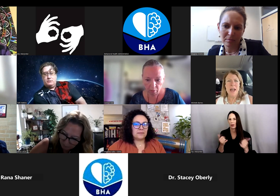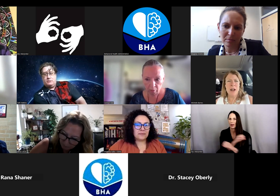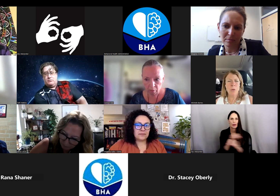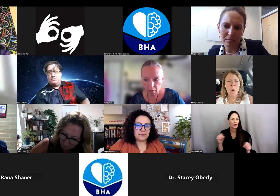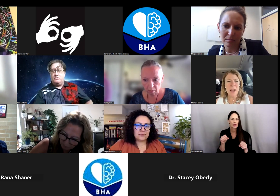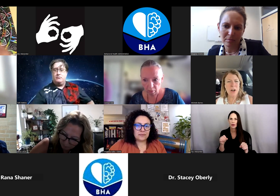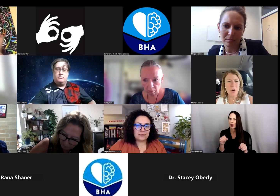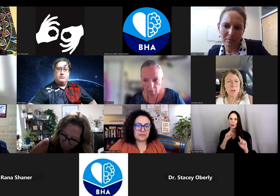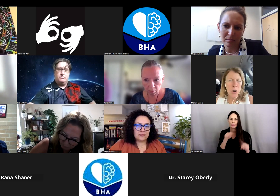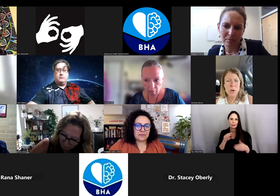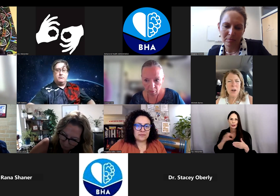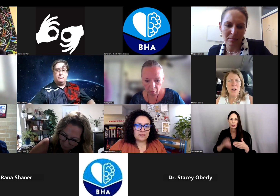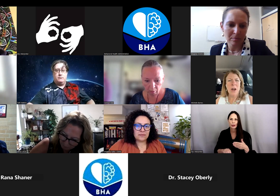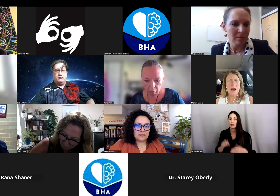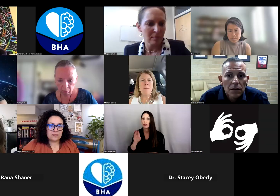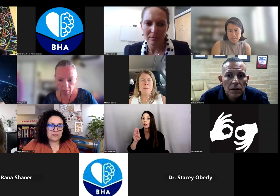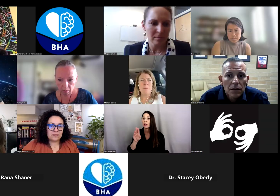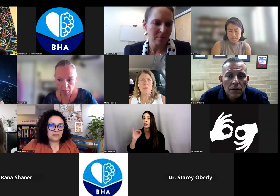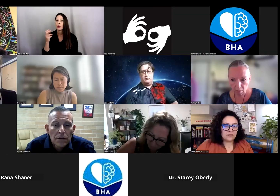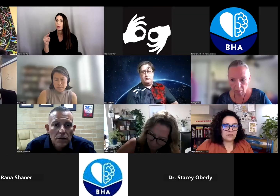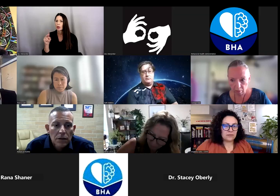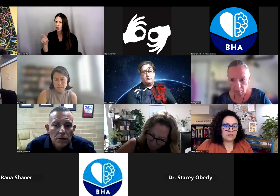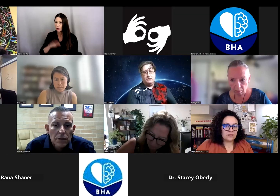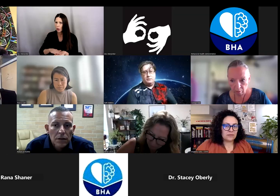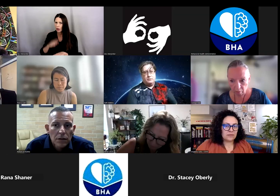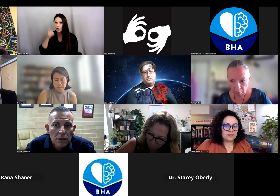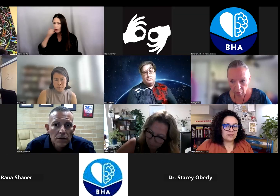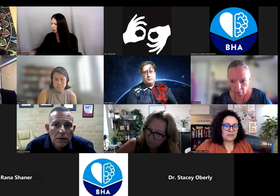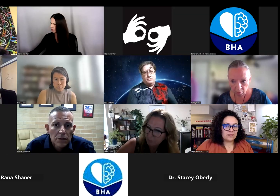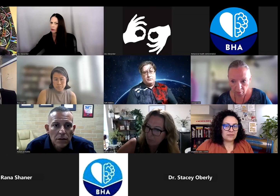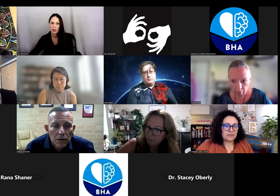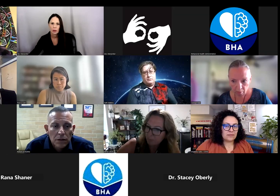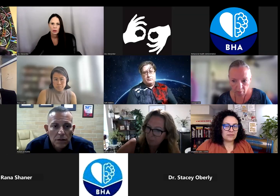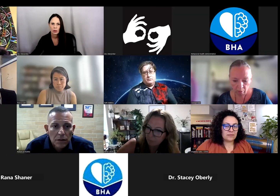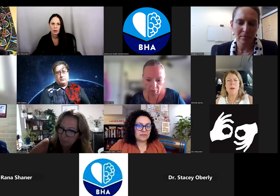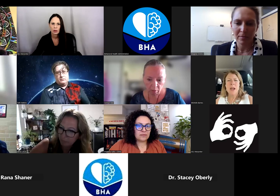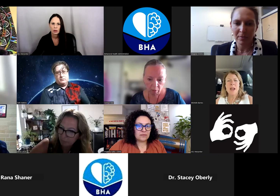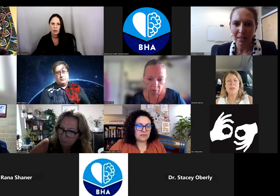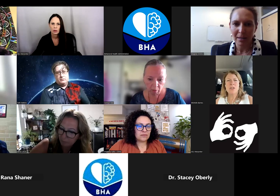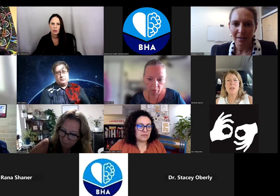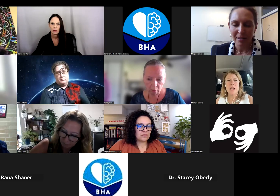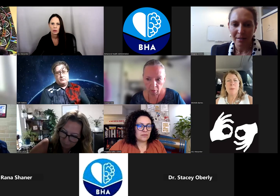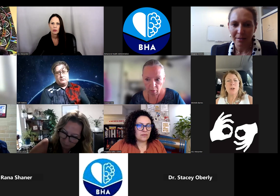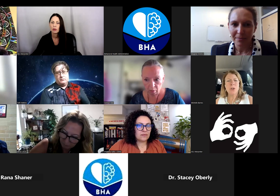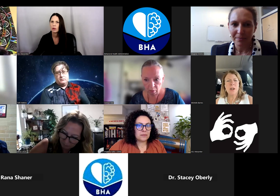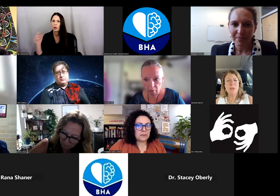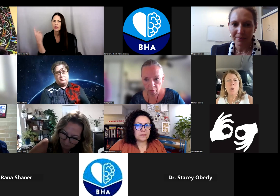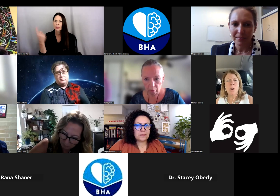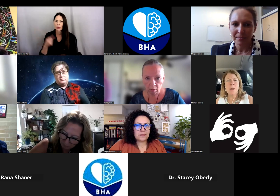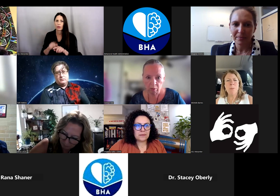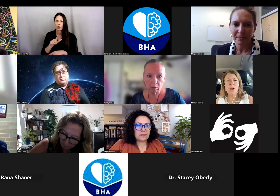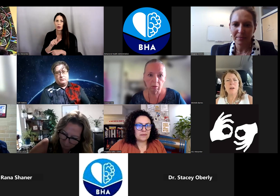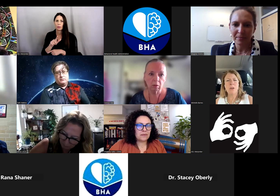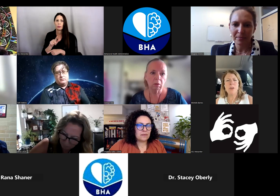conclusion. And if Ryan, are you on the phone or someone from the Ledge policy group, is there still an opportunity